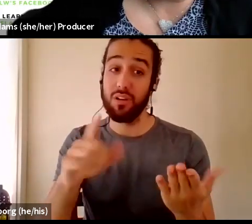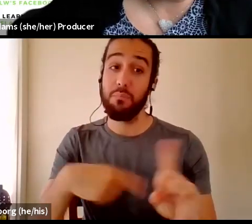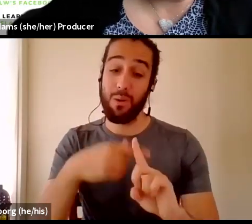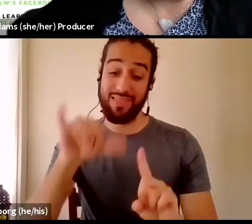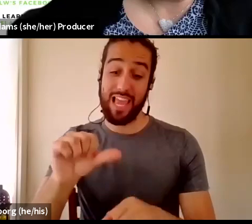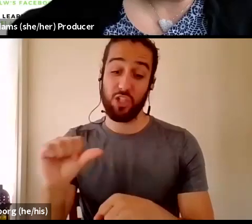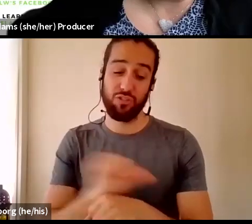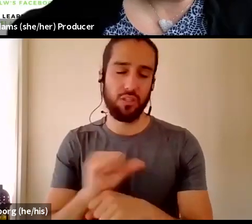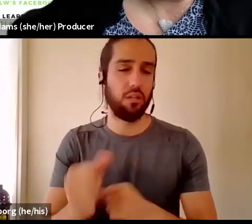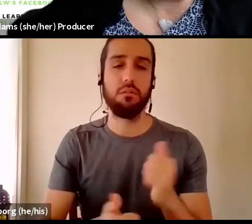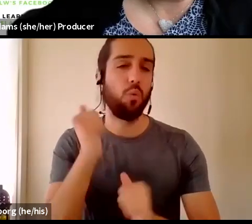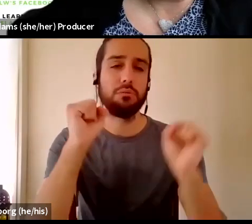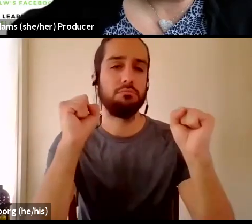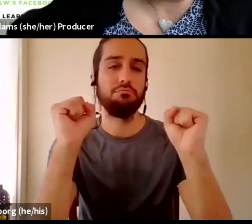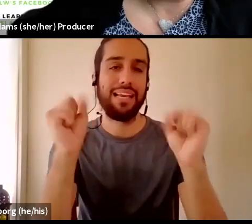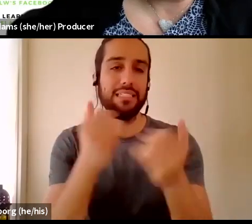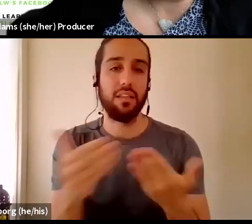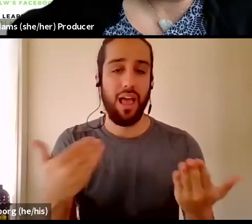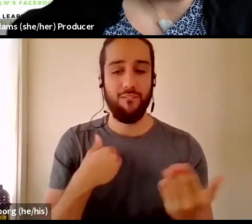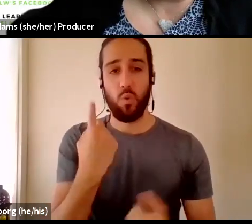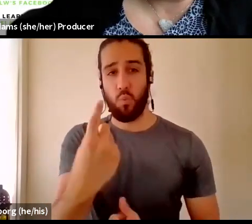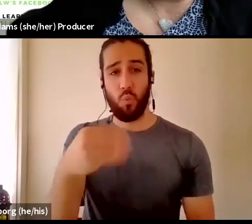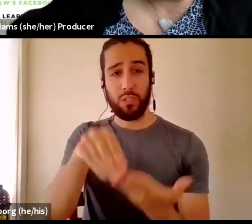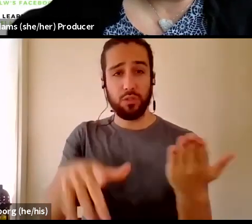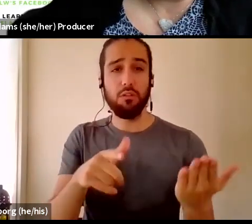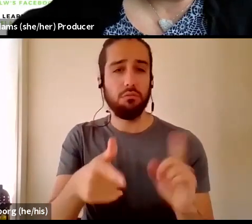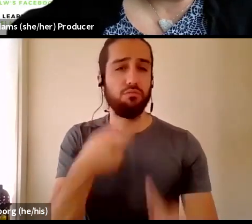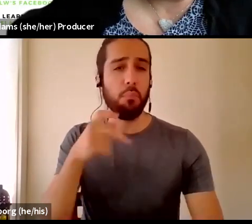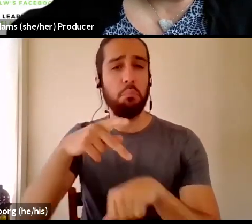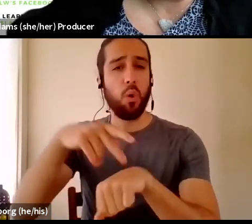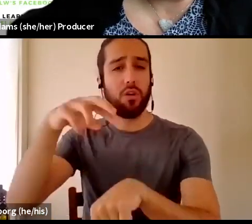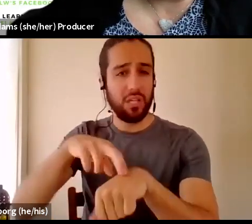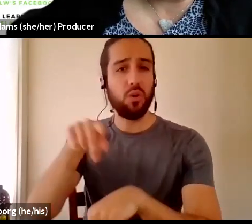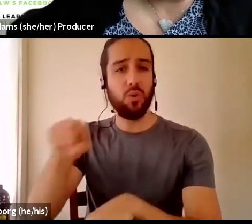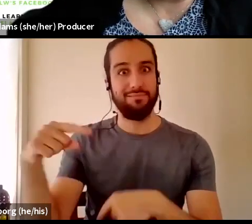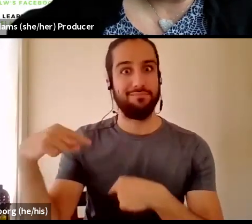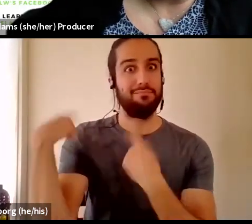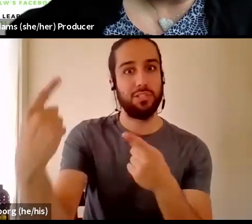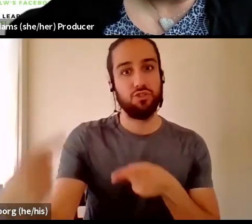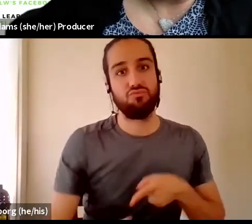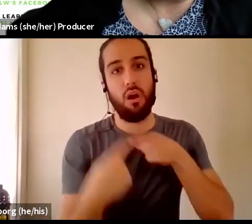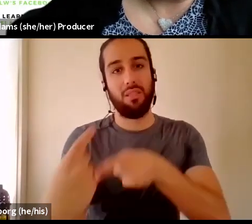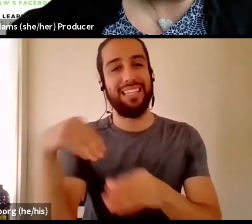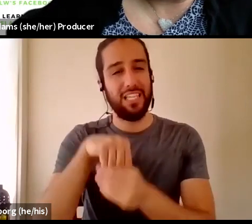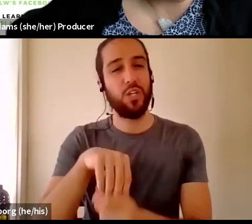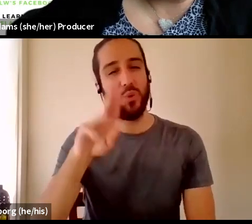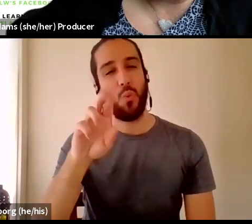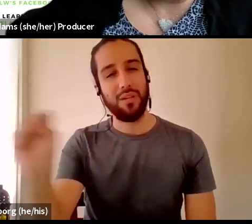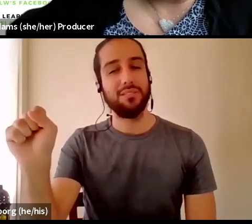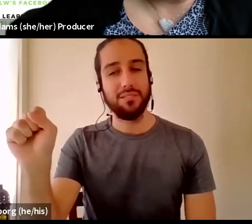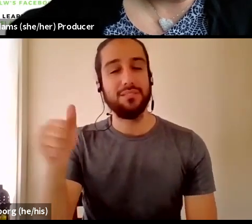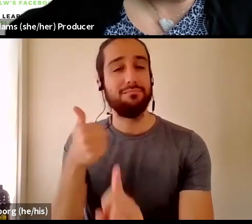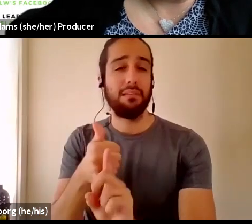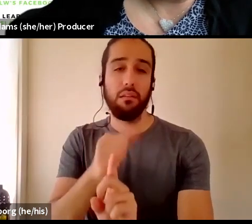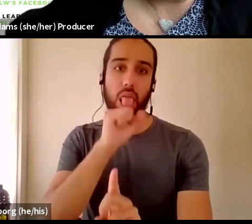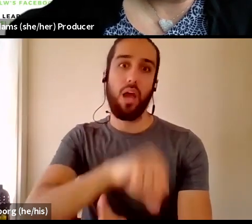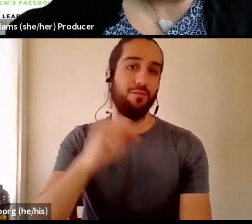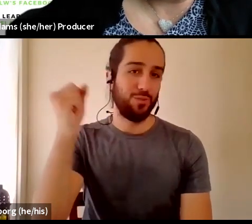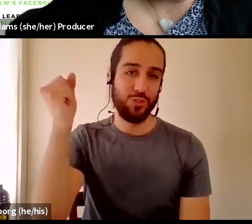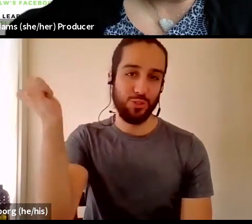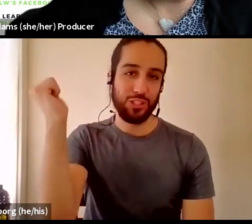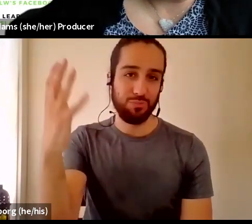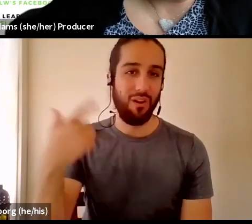was the most amazing thing? I have a student who's from Puerto Rico, and he's been really struggling in the US. He loves Shakespeare. And, you know, I think he